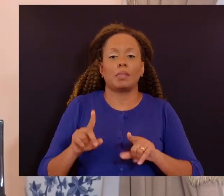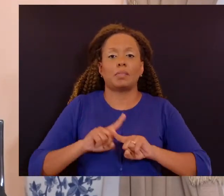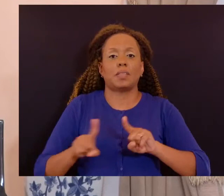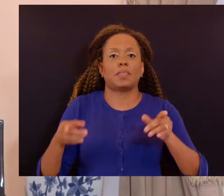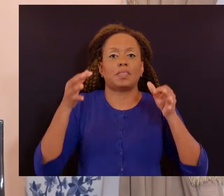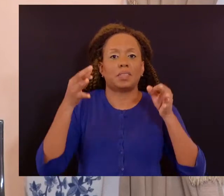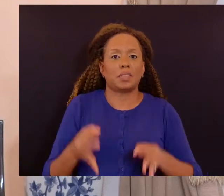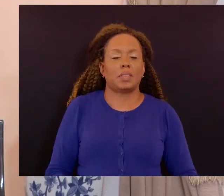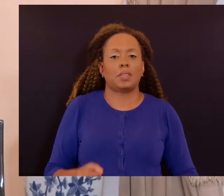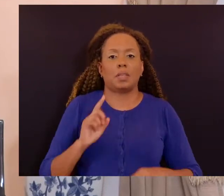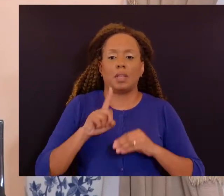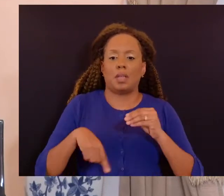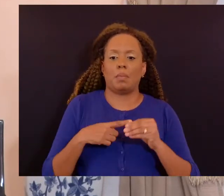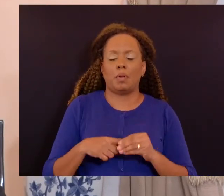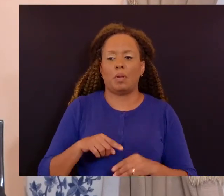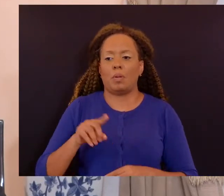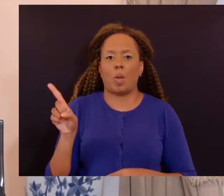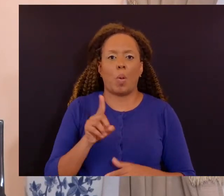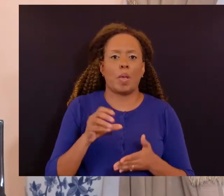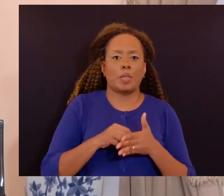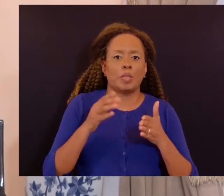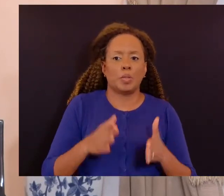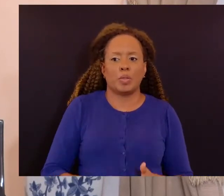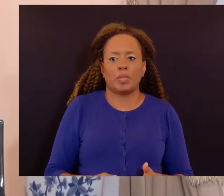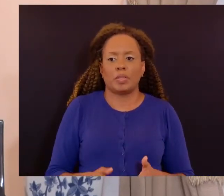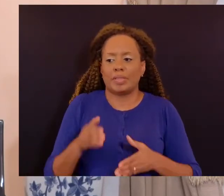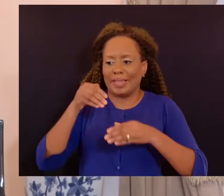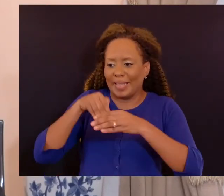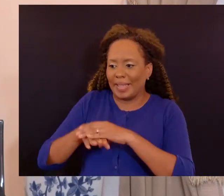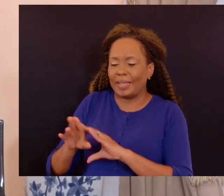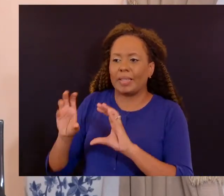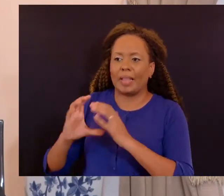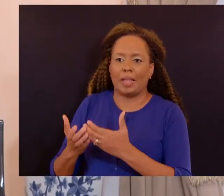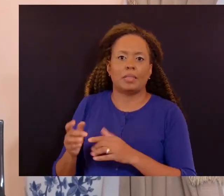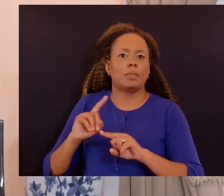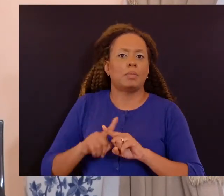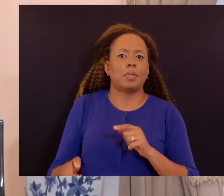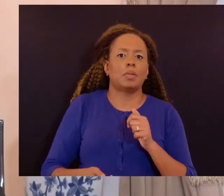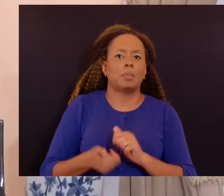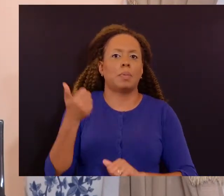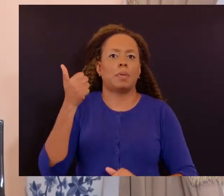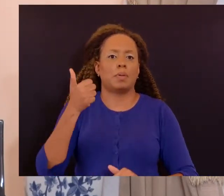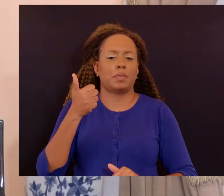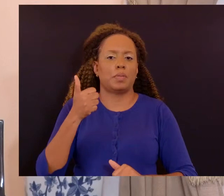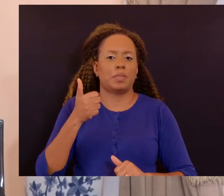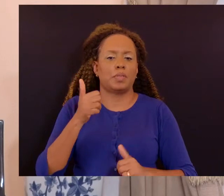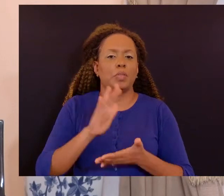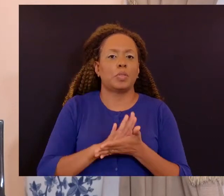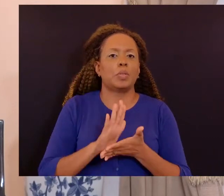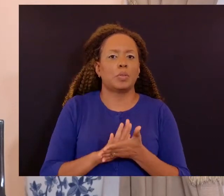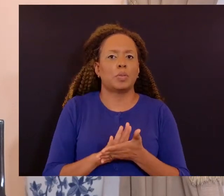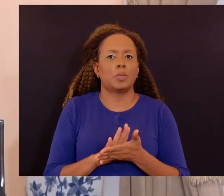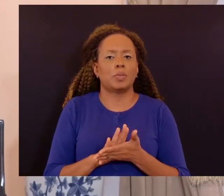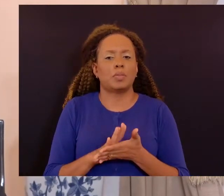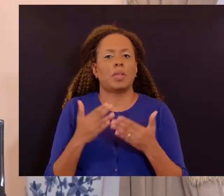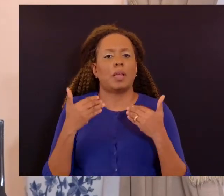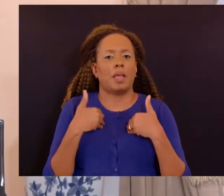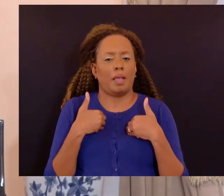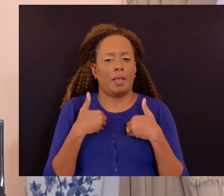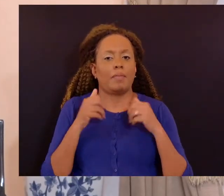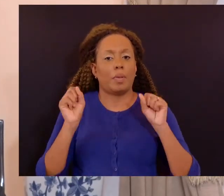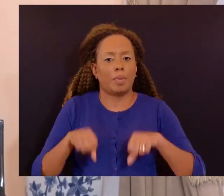of where those students are located, but most of the schools have the capacity to take those students back in.